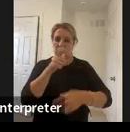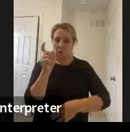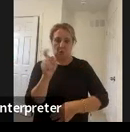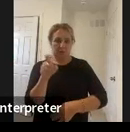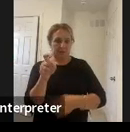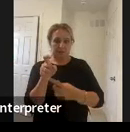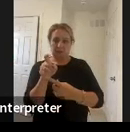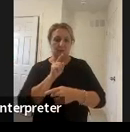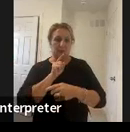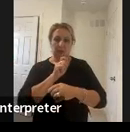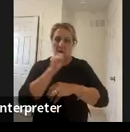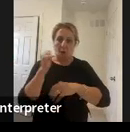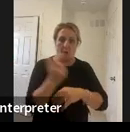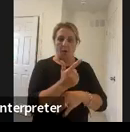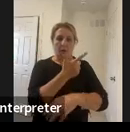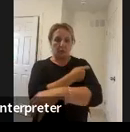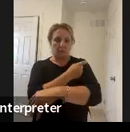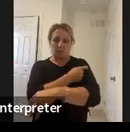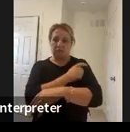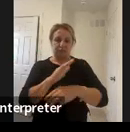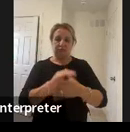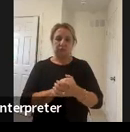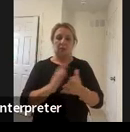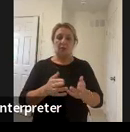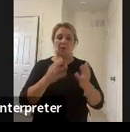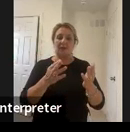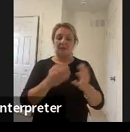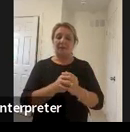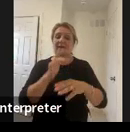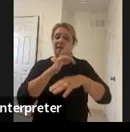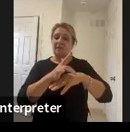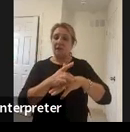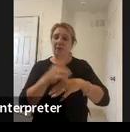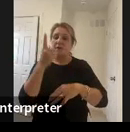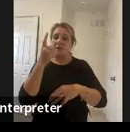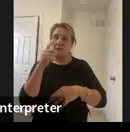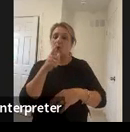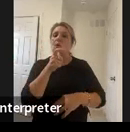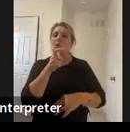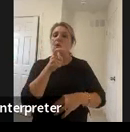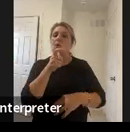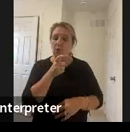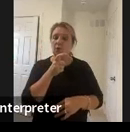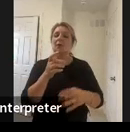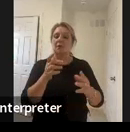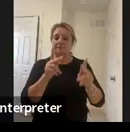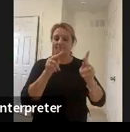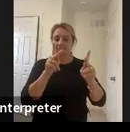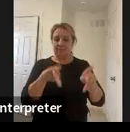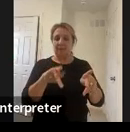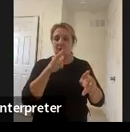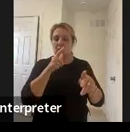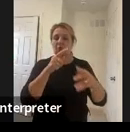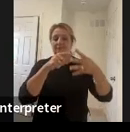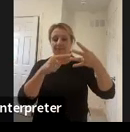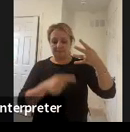most people. Jynneos is only recommended and available for contacts to cases and those of us at high